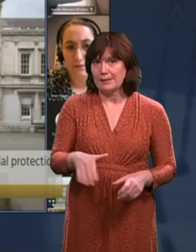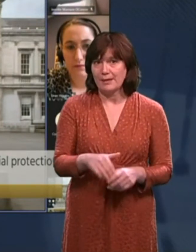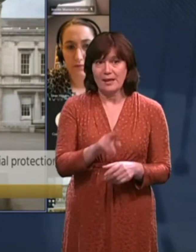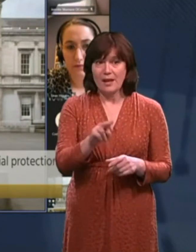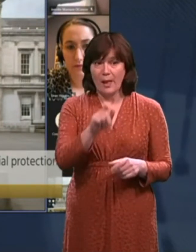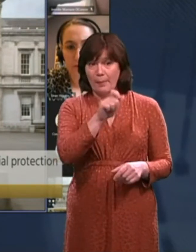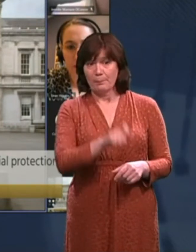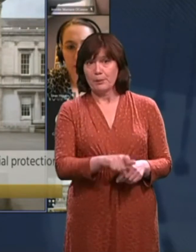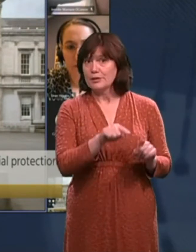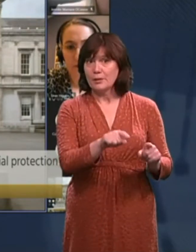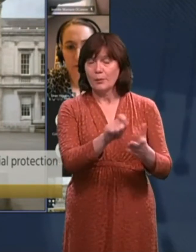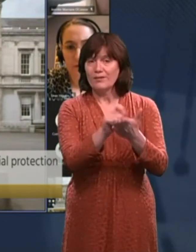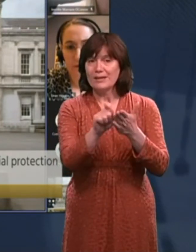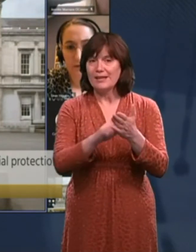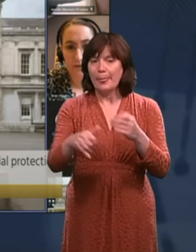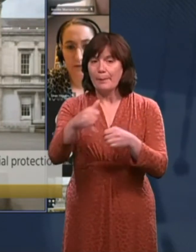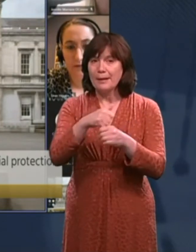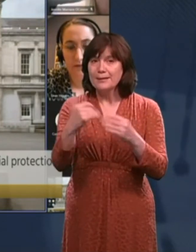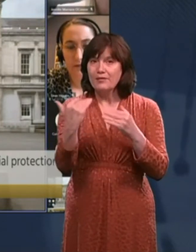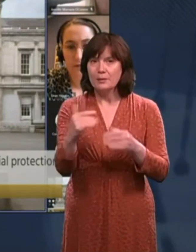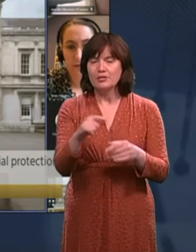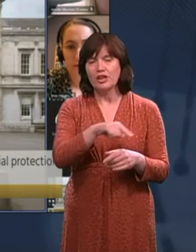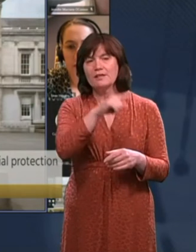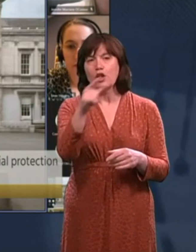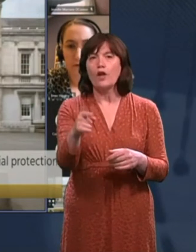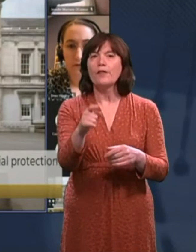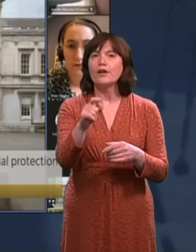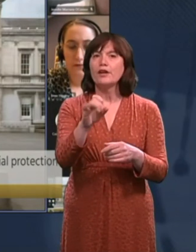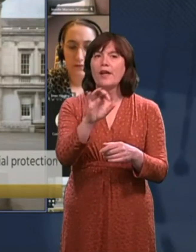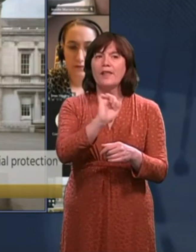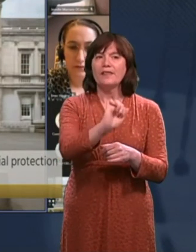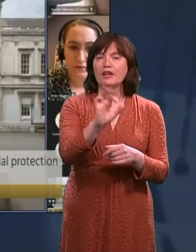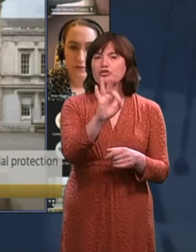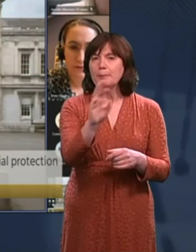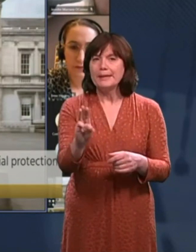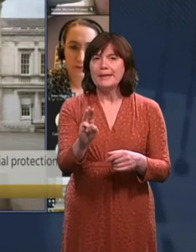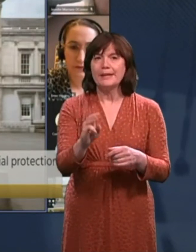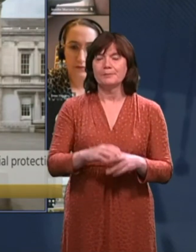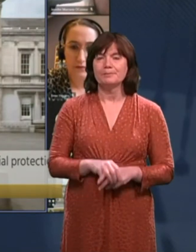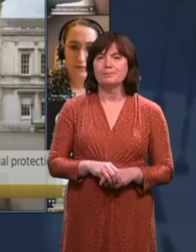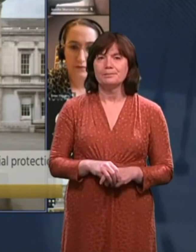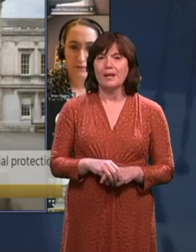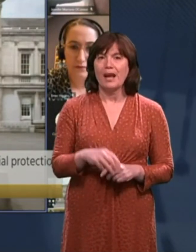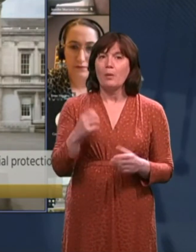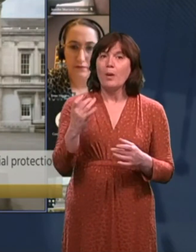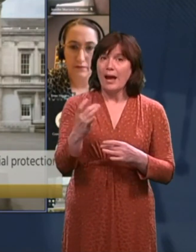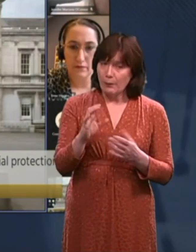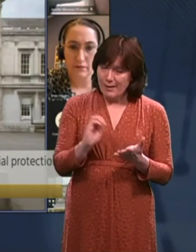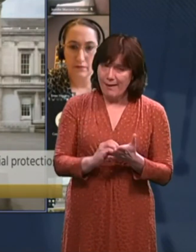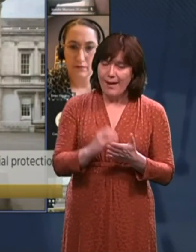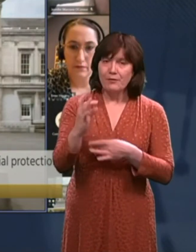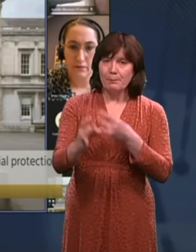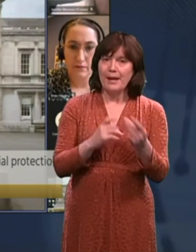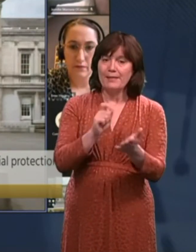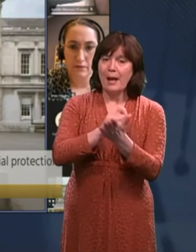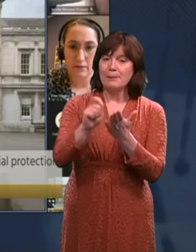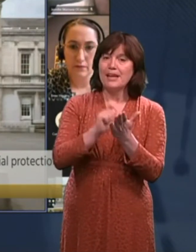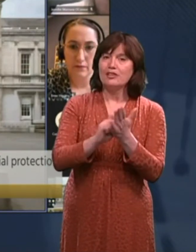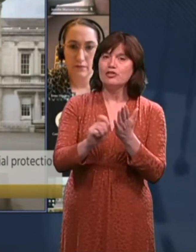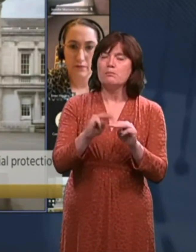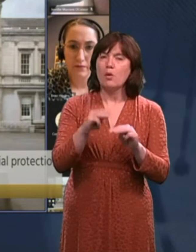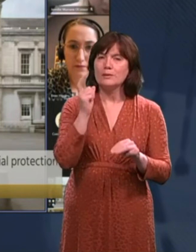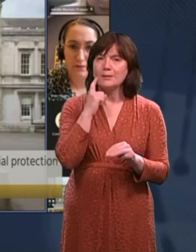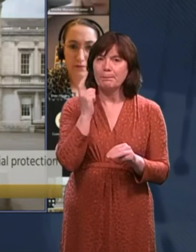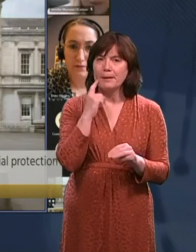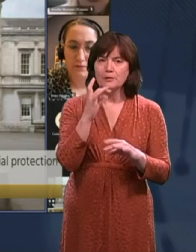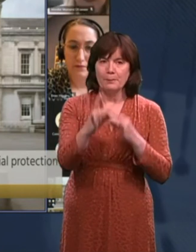applicant, it's the medic that completes it. And as well as that, we have also simplified the application form to make it